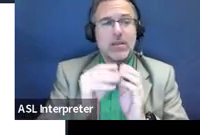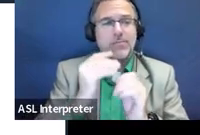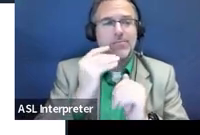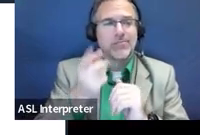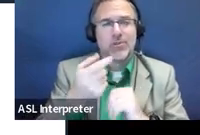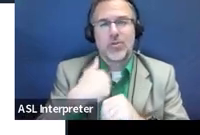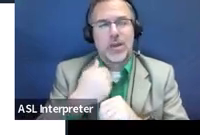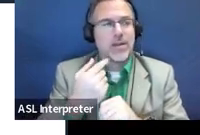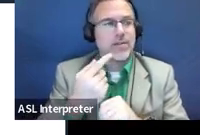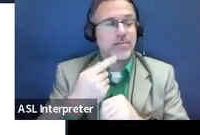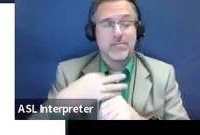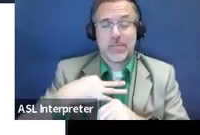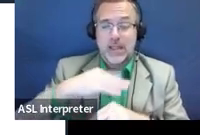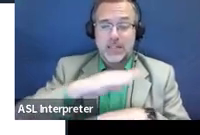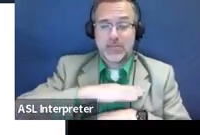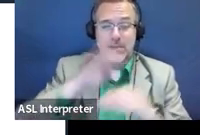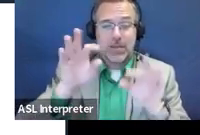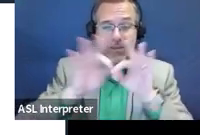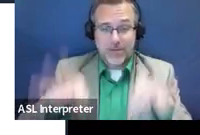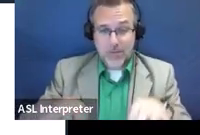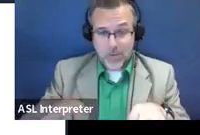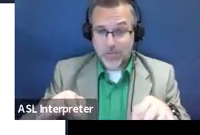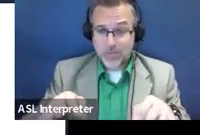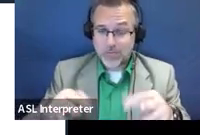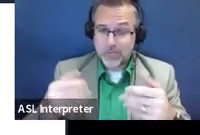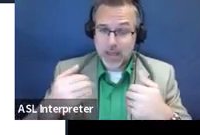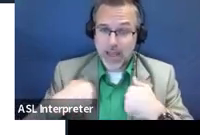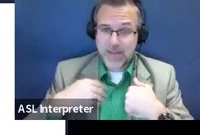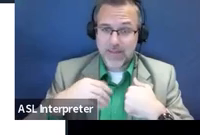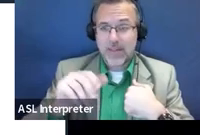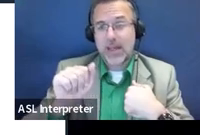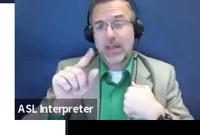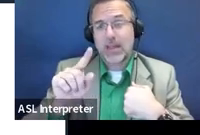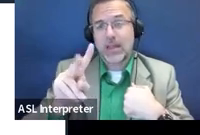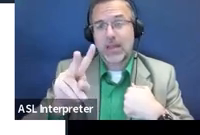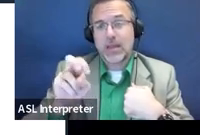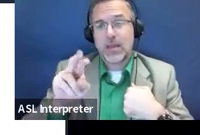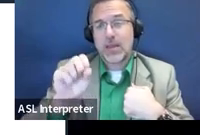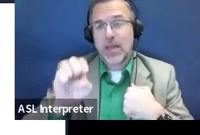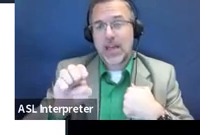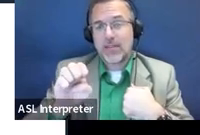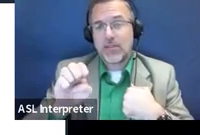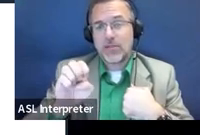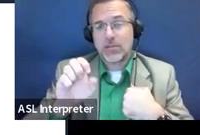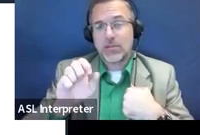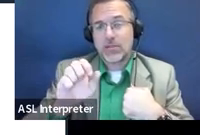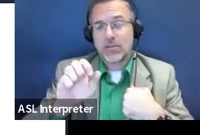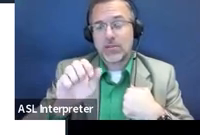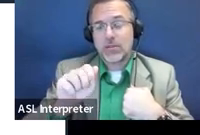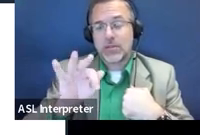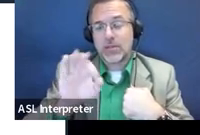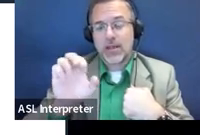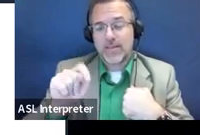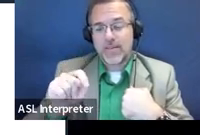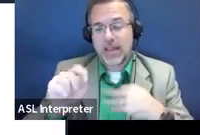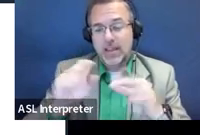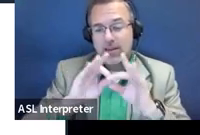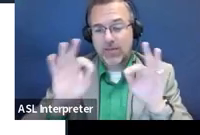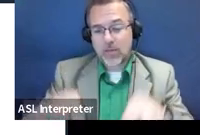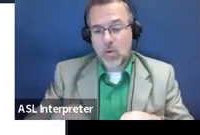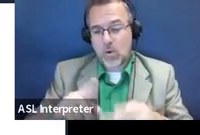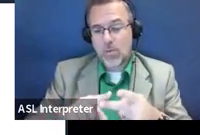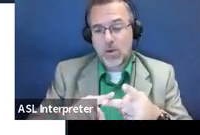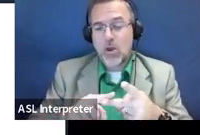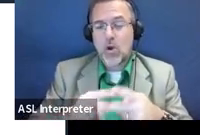those eligibility forms, like the adverse effect form or speech and language form eligibility form,